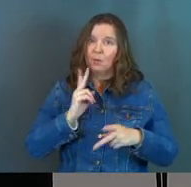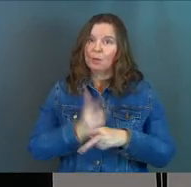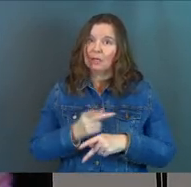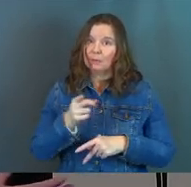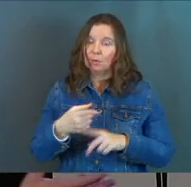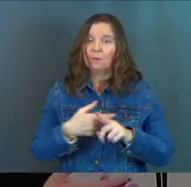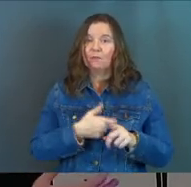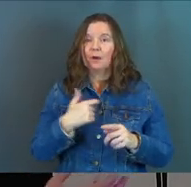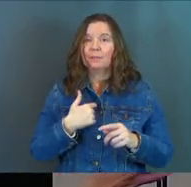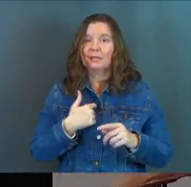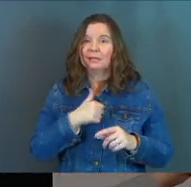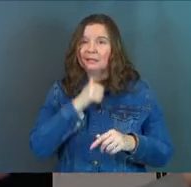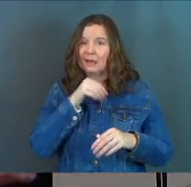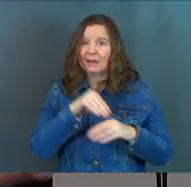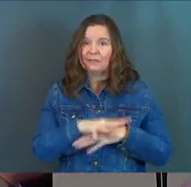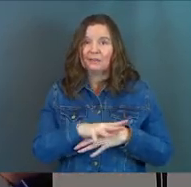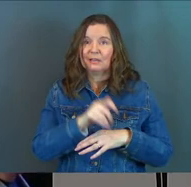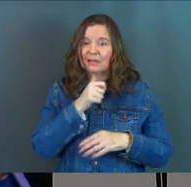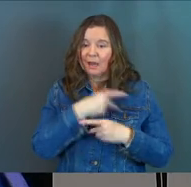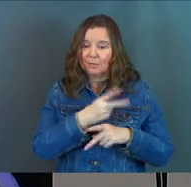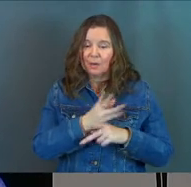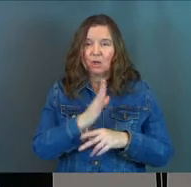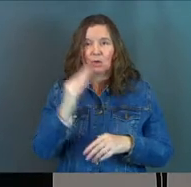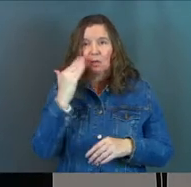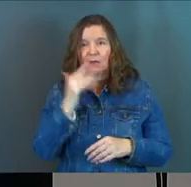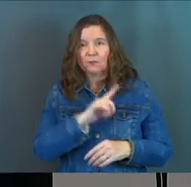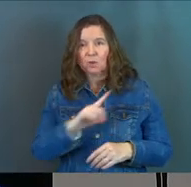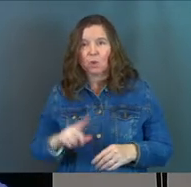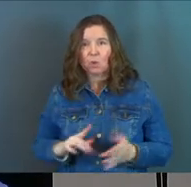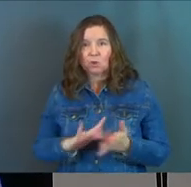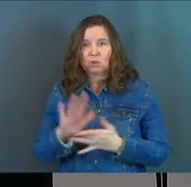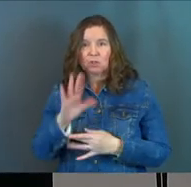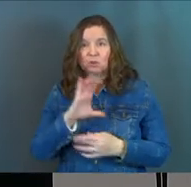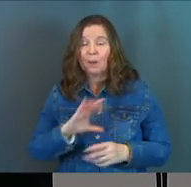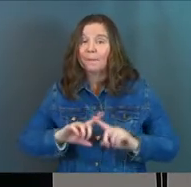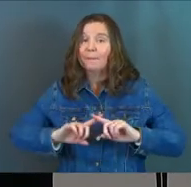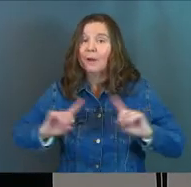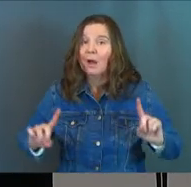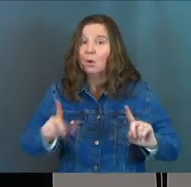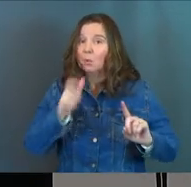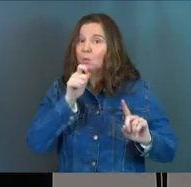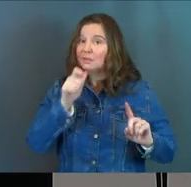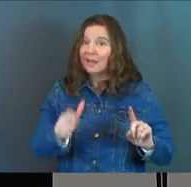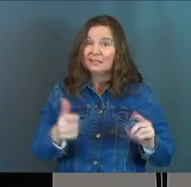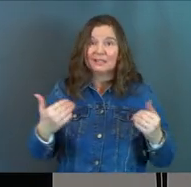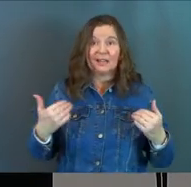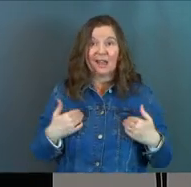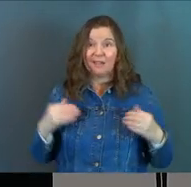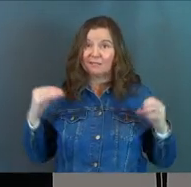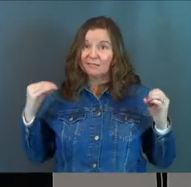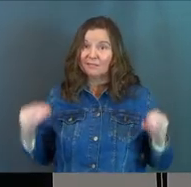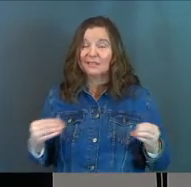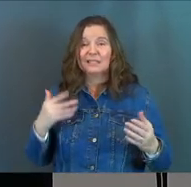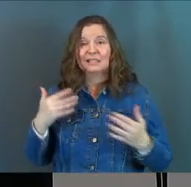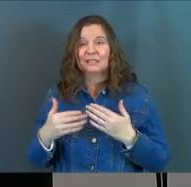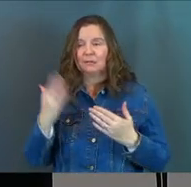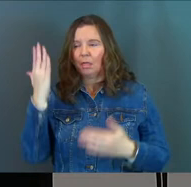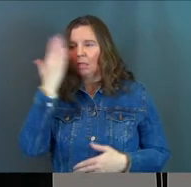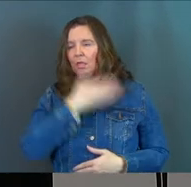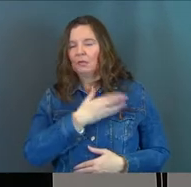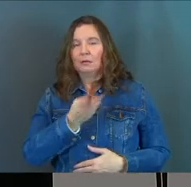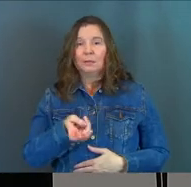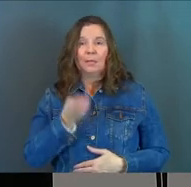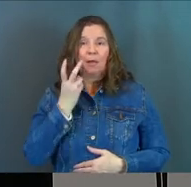keep you from being ineffective, unproductive in your knowledge of our Lord Jesus Christ. But whoever does not have them is nearsighted